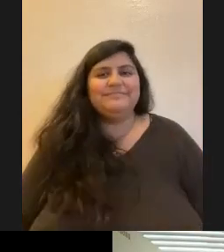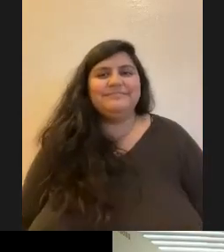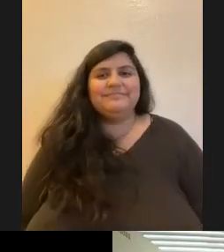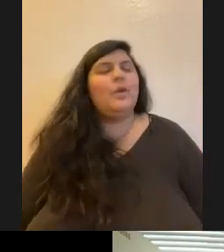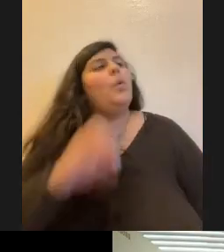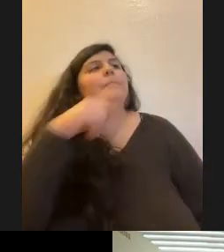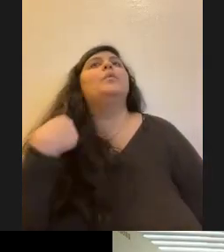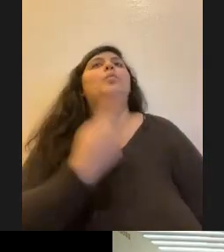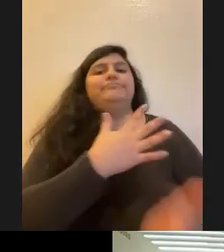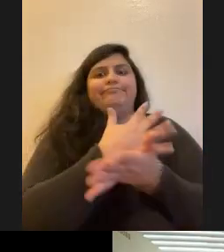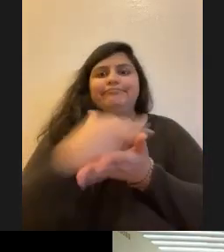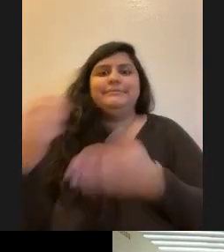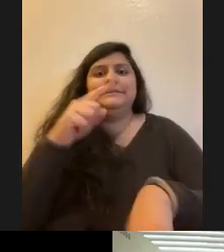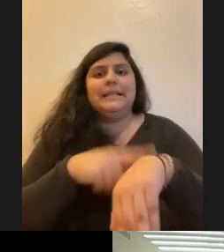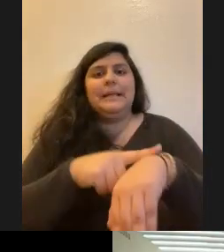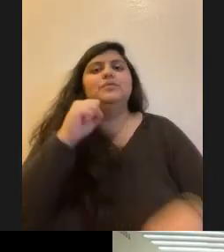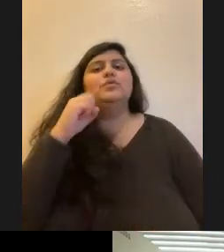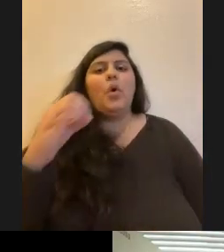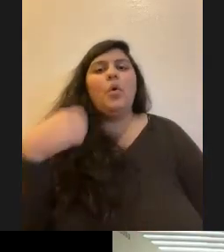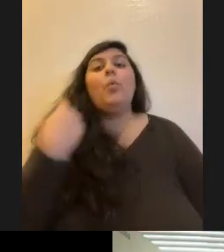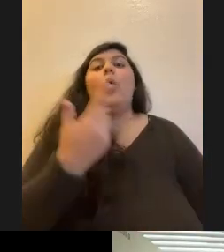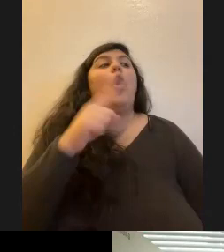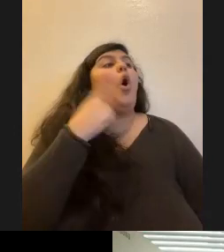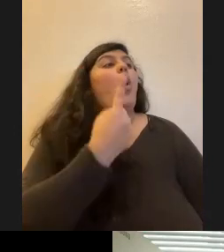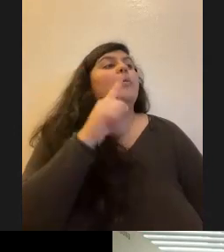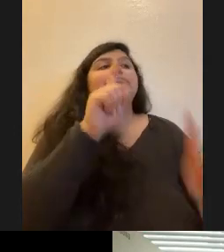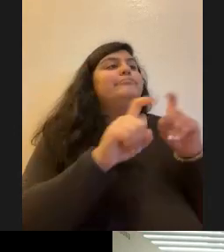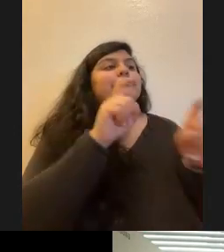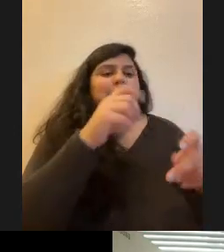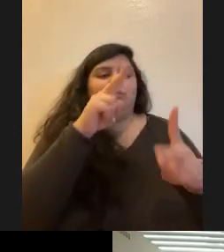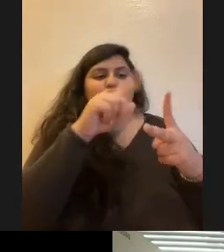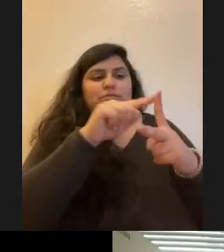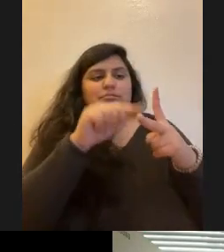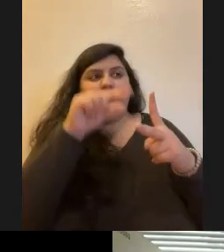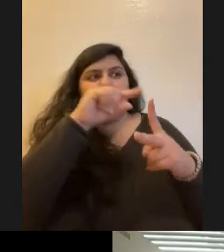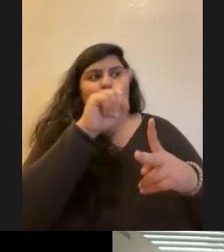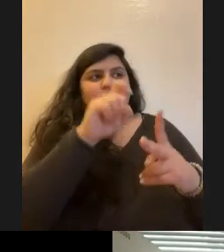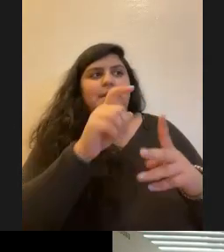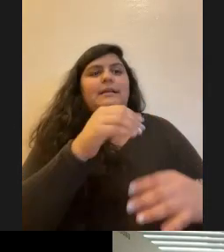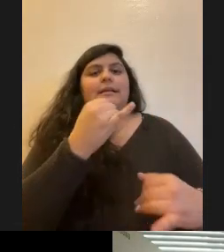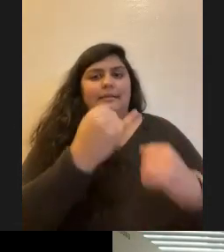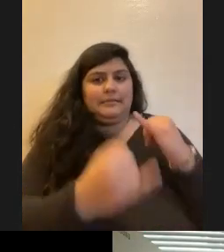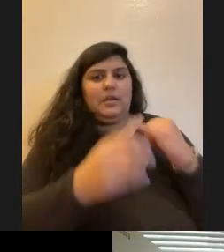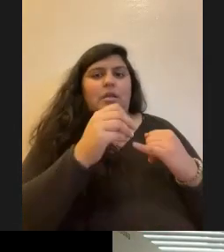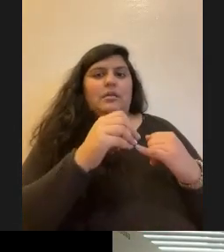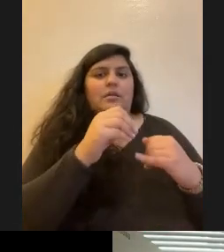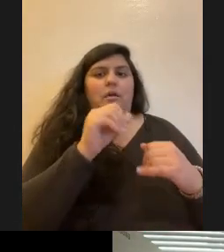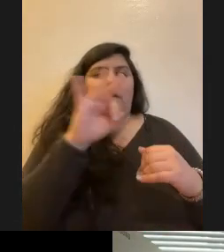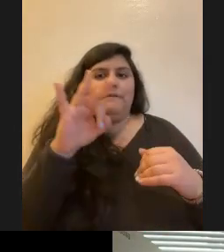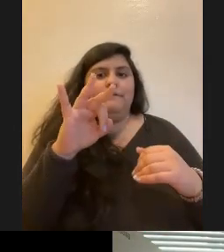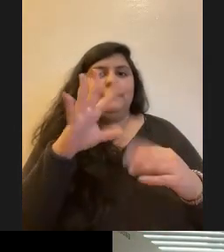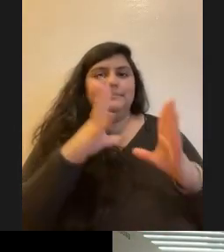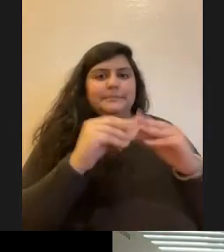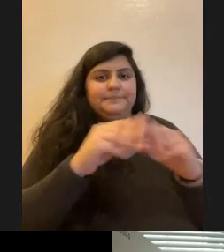we are out of time. So we always ask everybody the same 2 questions at the end of every session. The first, if you had